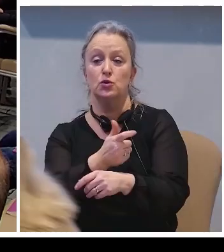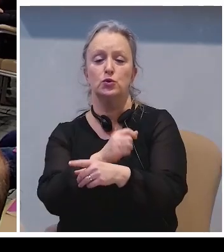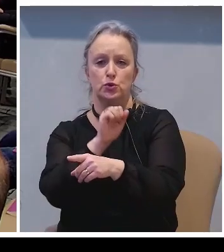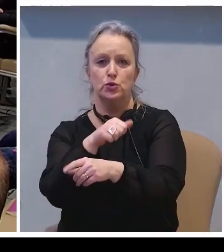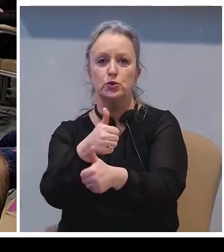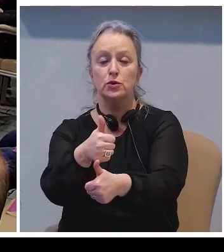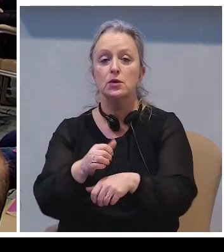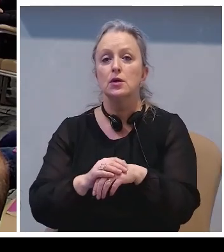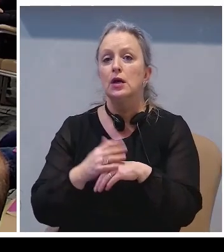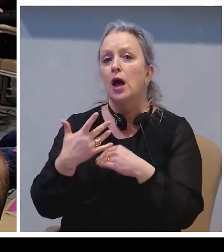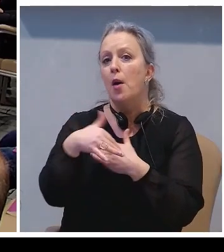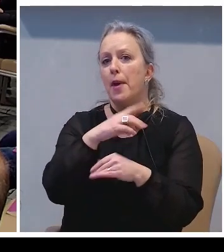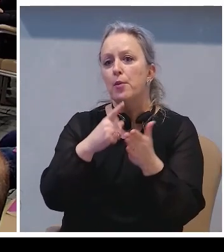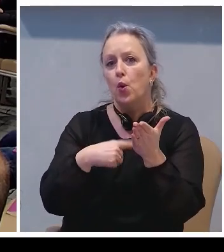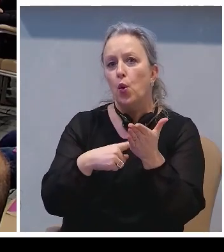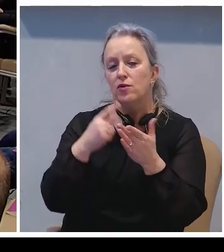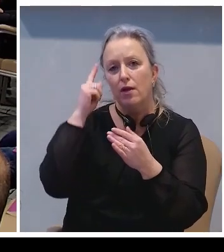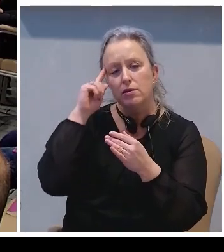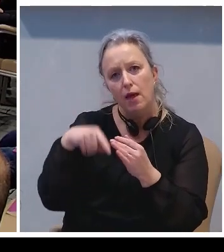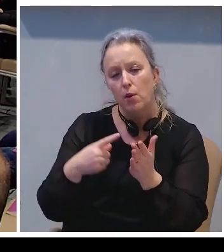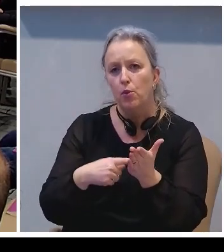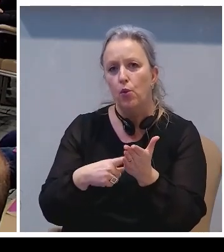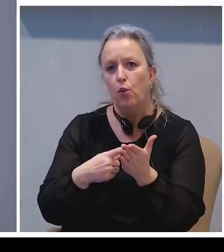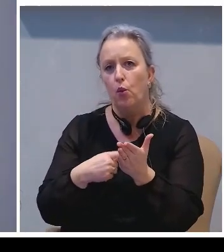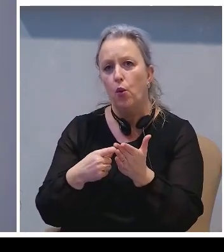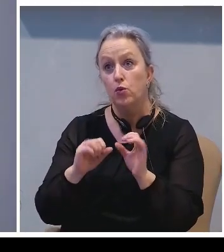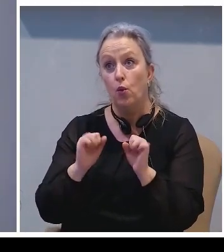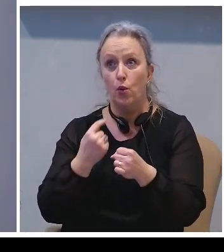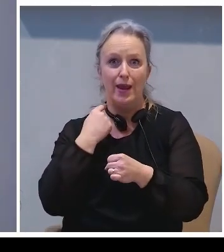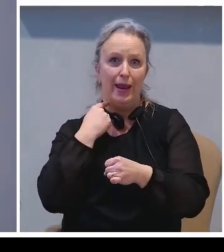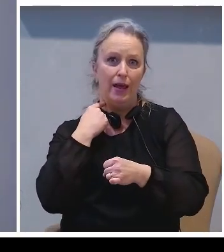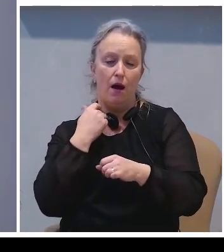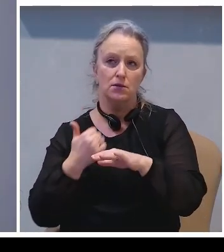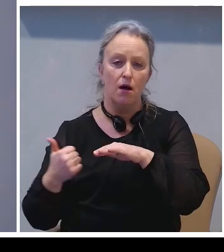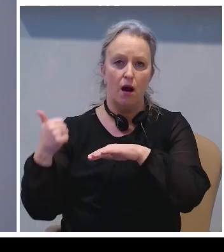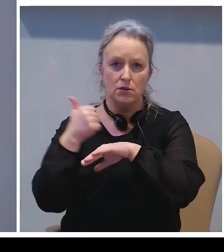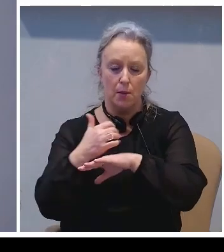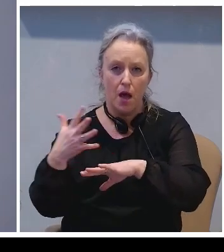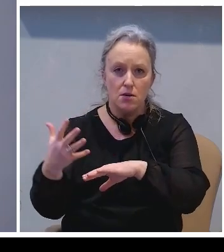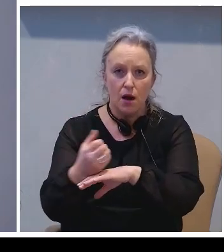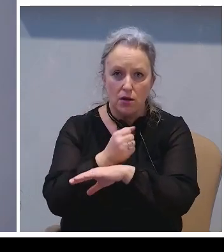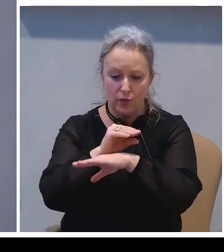This is a wonderful answer. We don't really